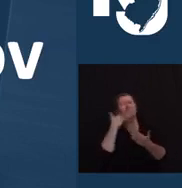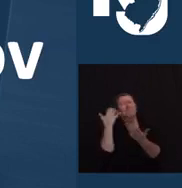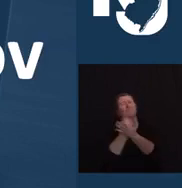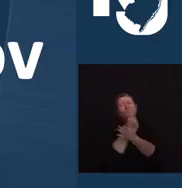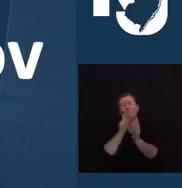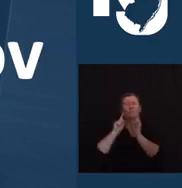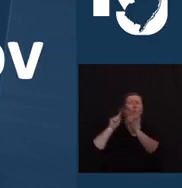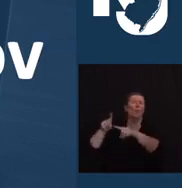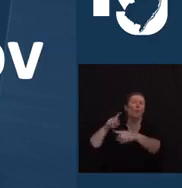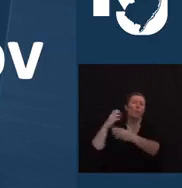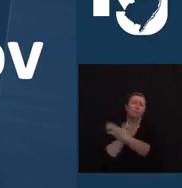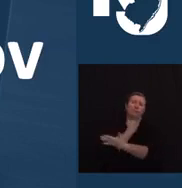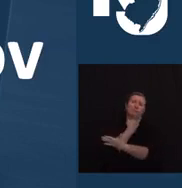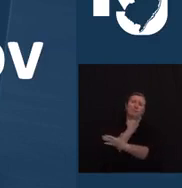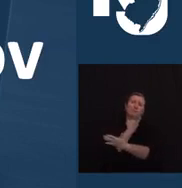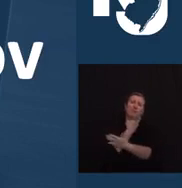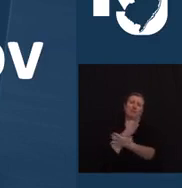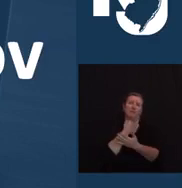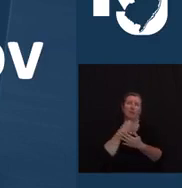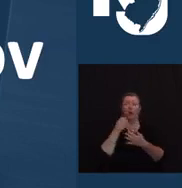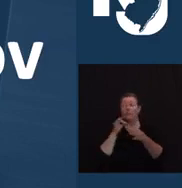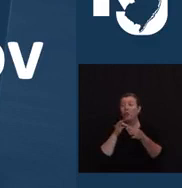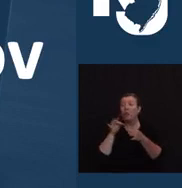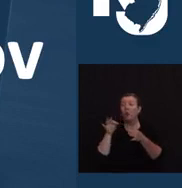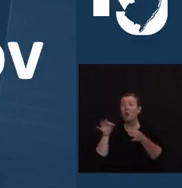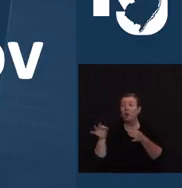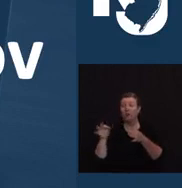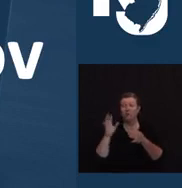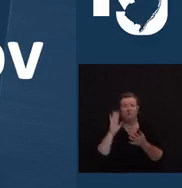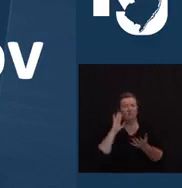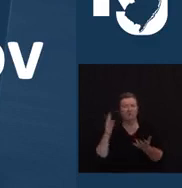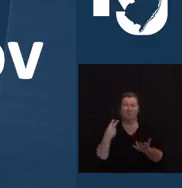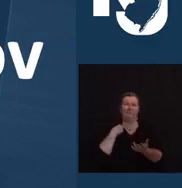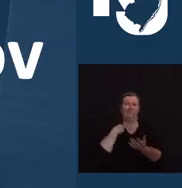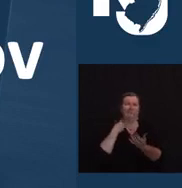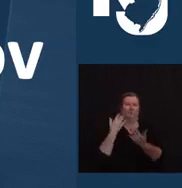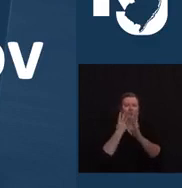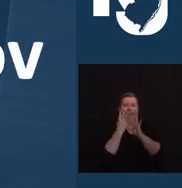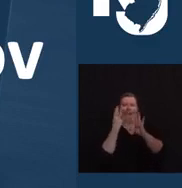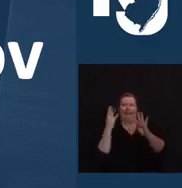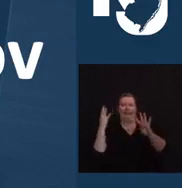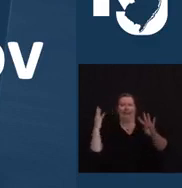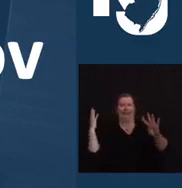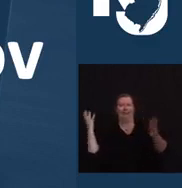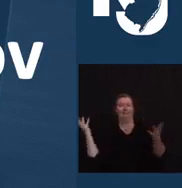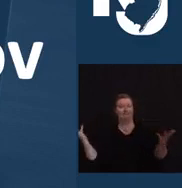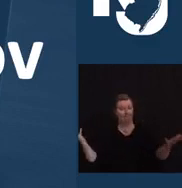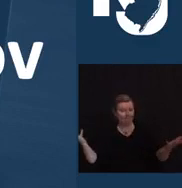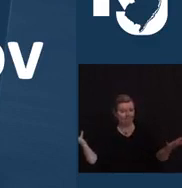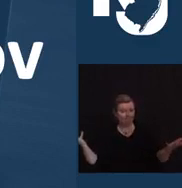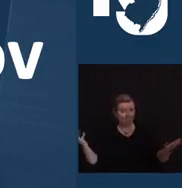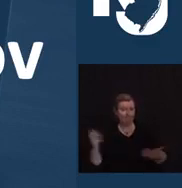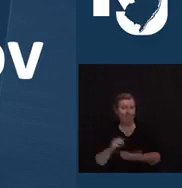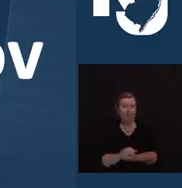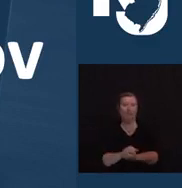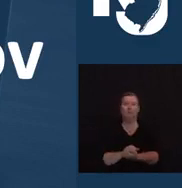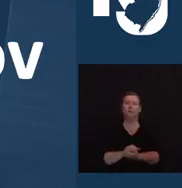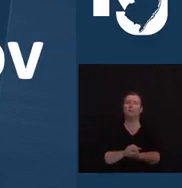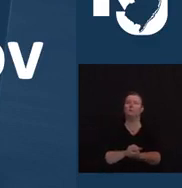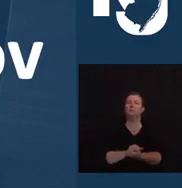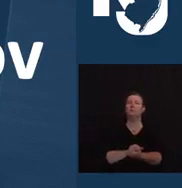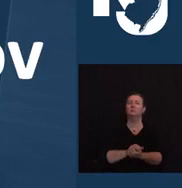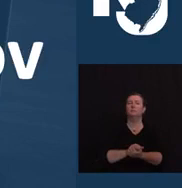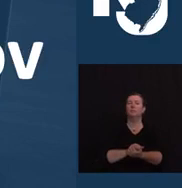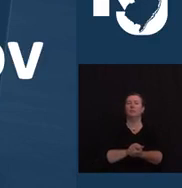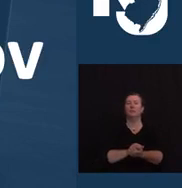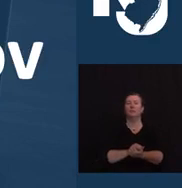up again within the next month. And by the way, Judy, I looked at my notes this morning. We're knocking on doors today in 27 communities